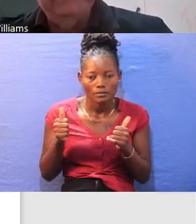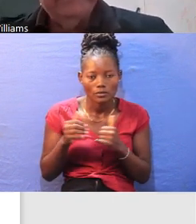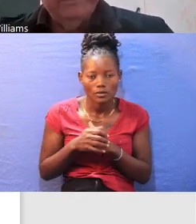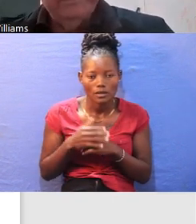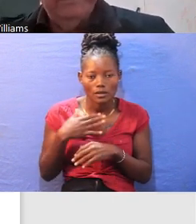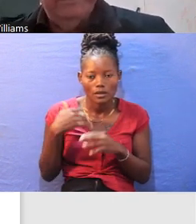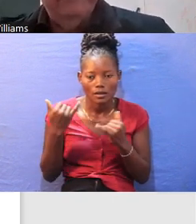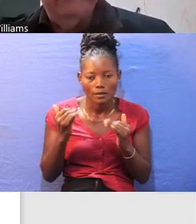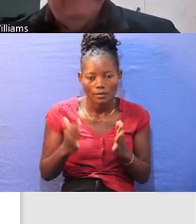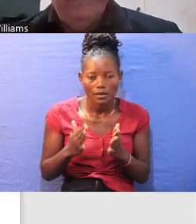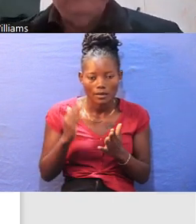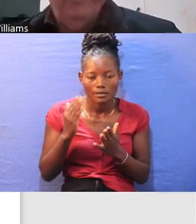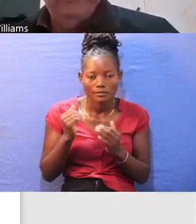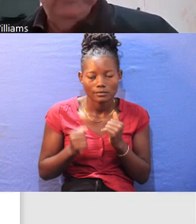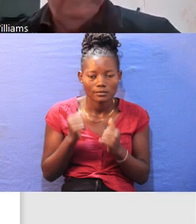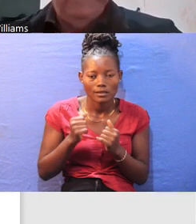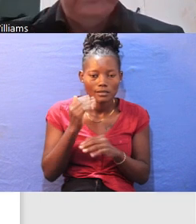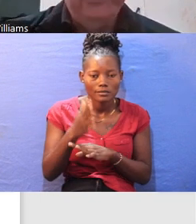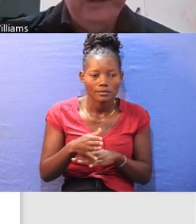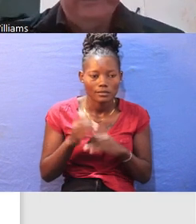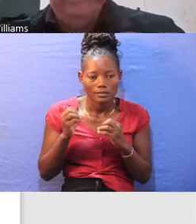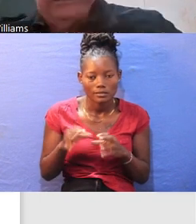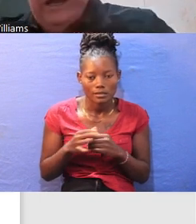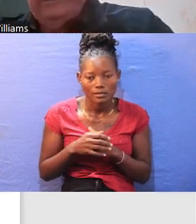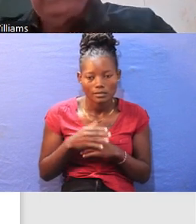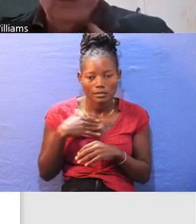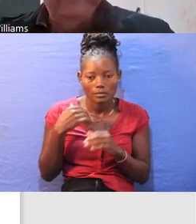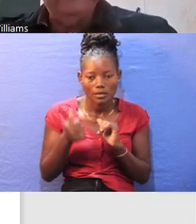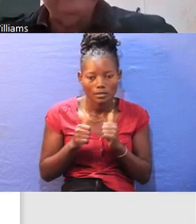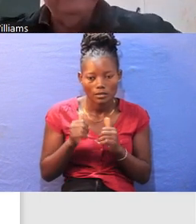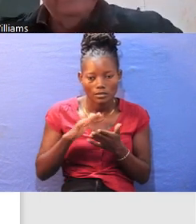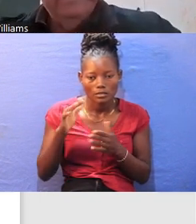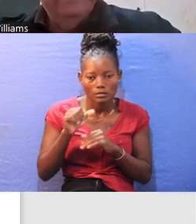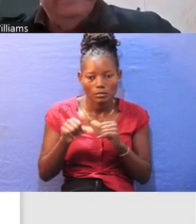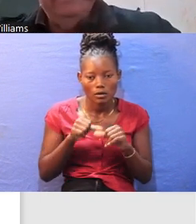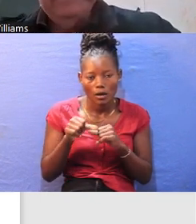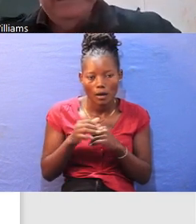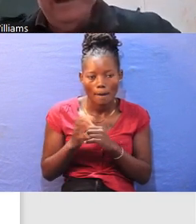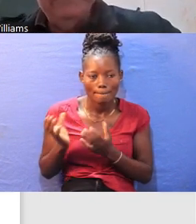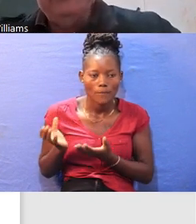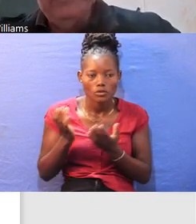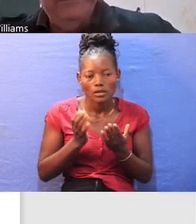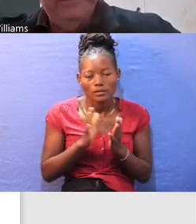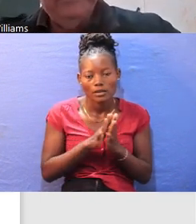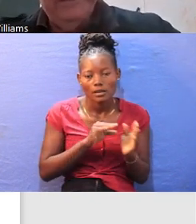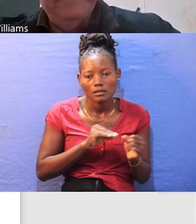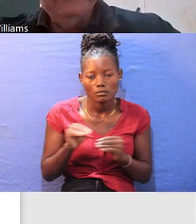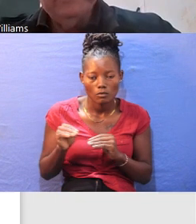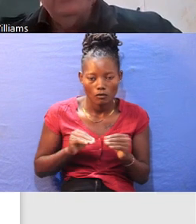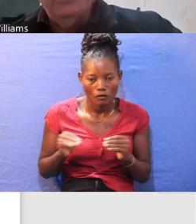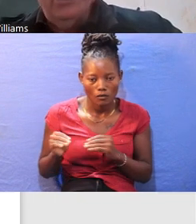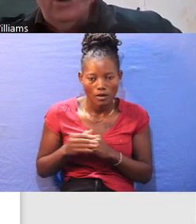ahead. My sport is more about agility and cutting and moving. I would say this,